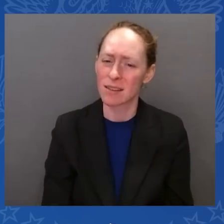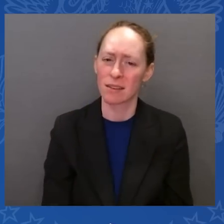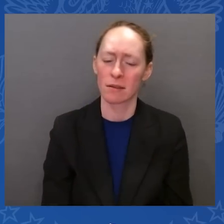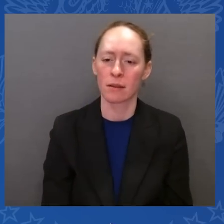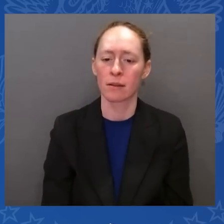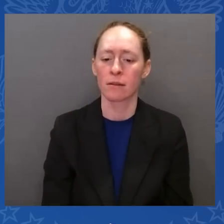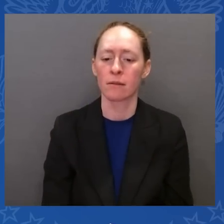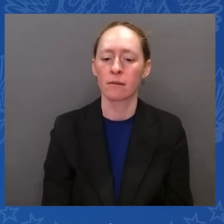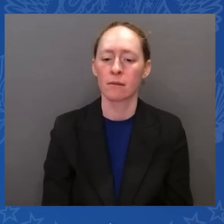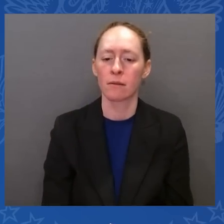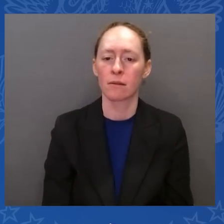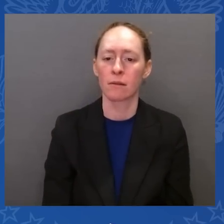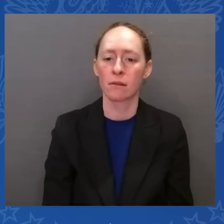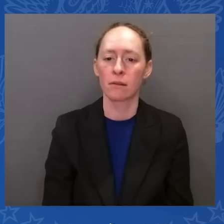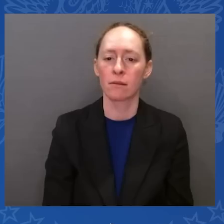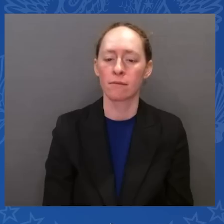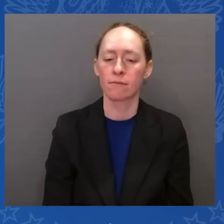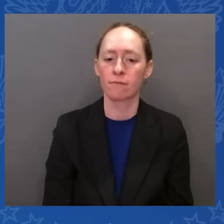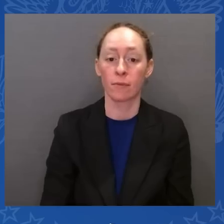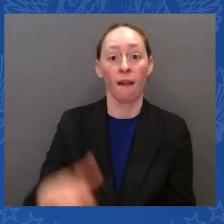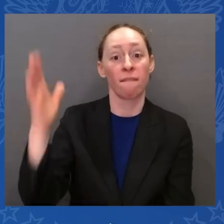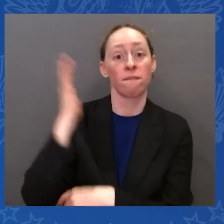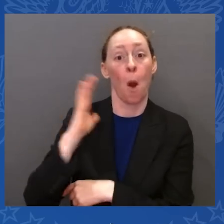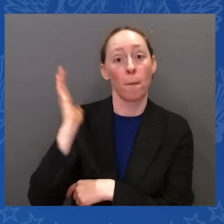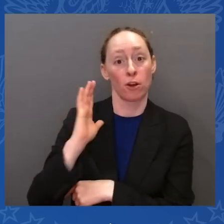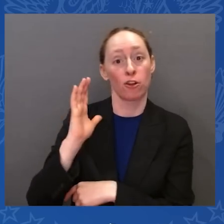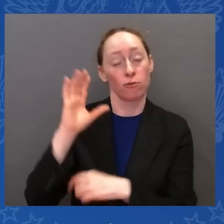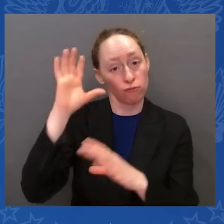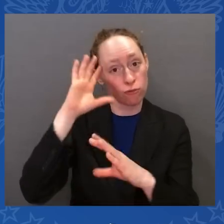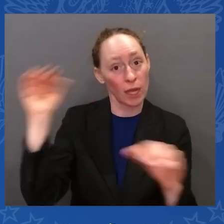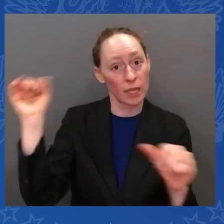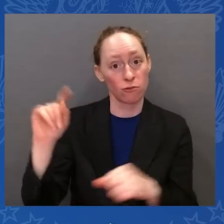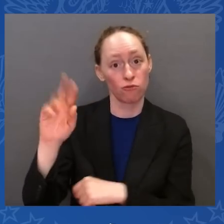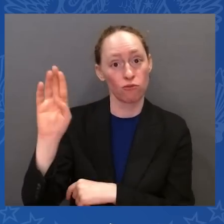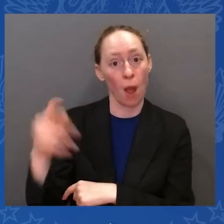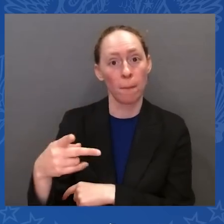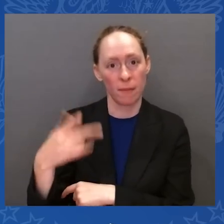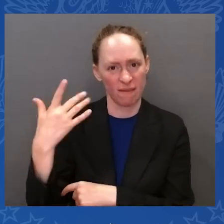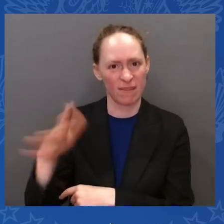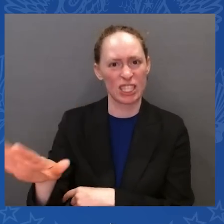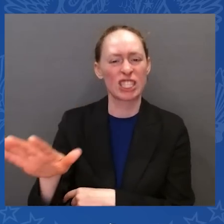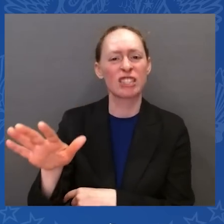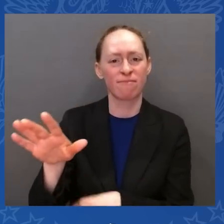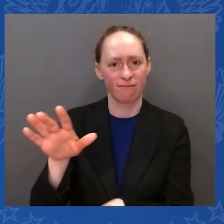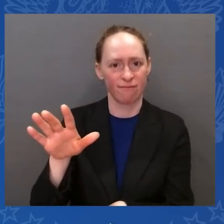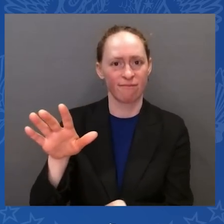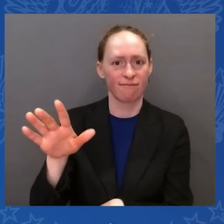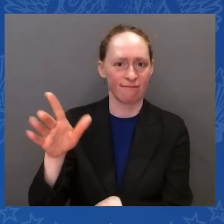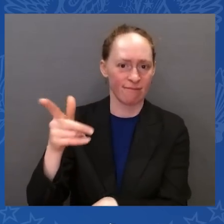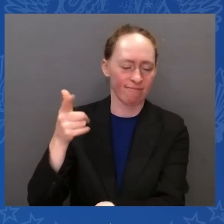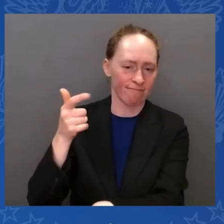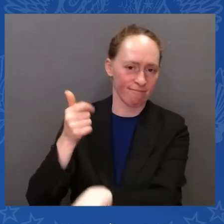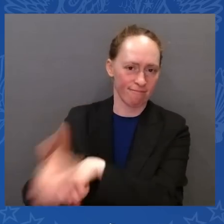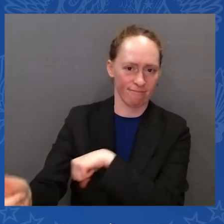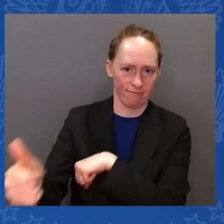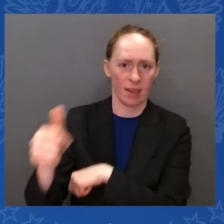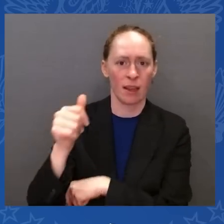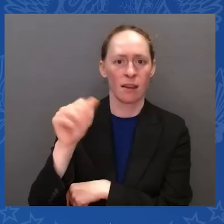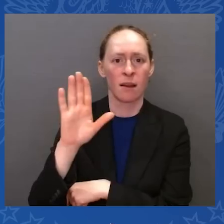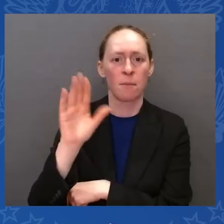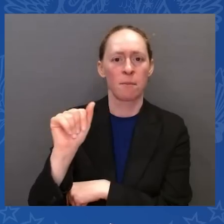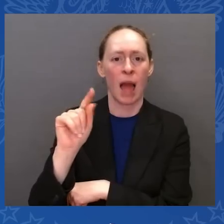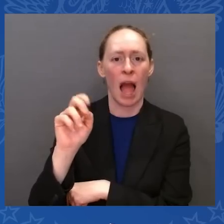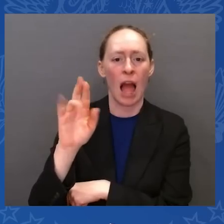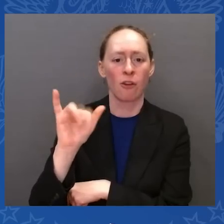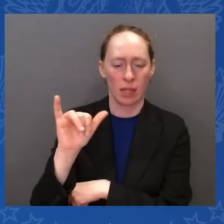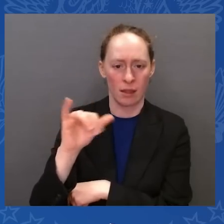raise possibilities in the White House on a closed meeting. On another topic, sir, today former President